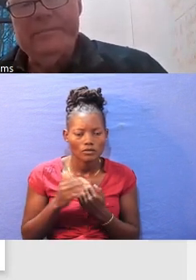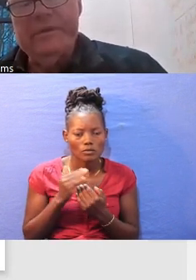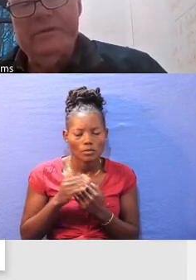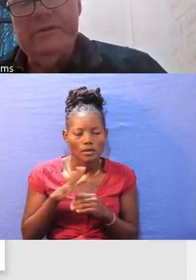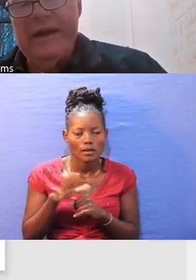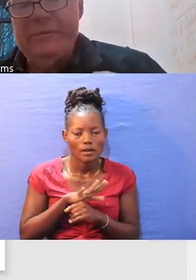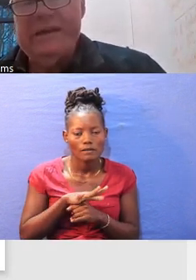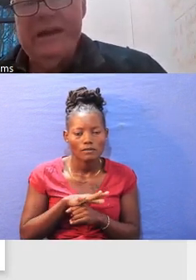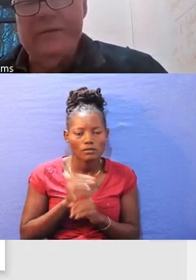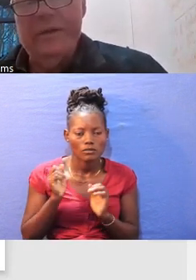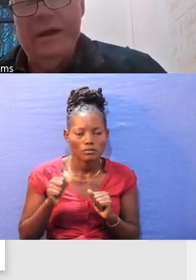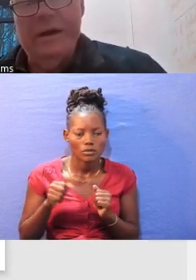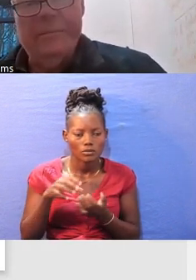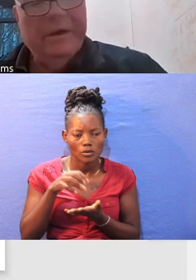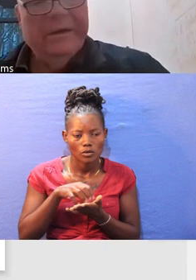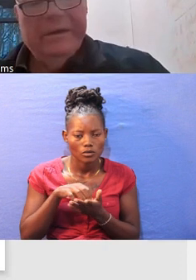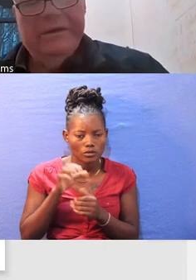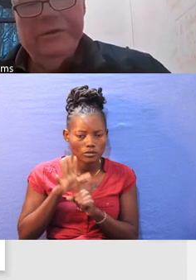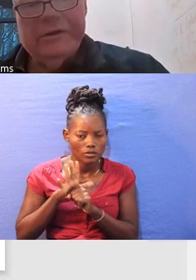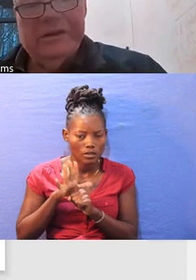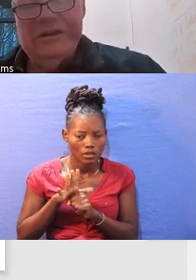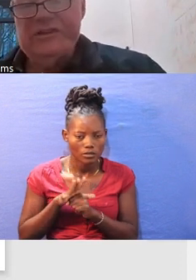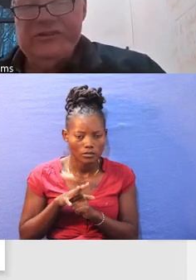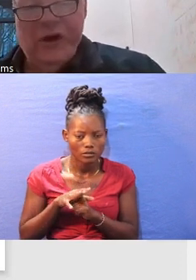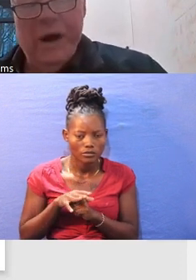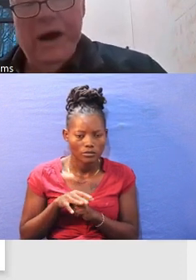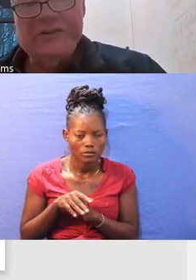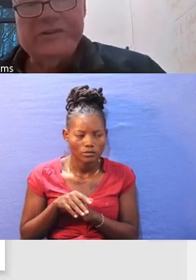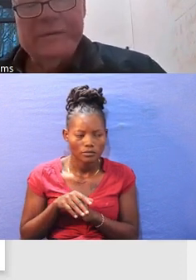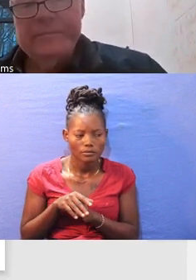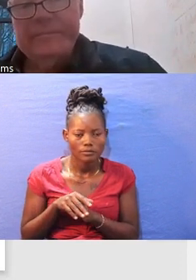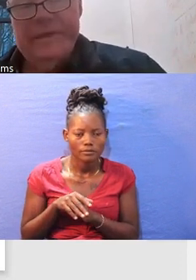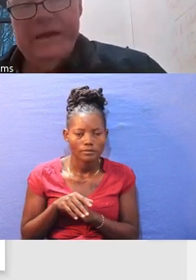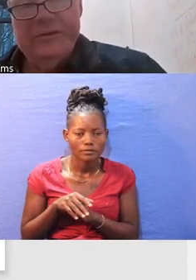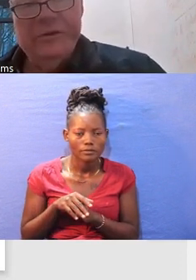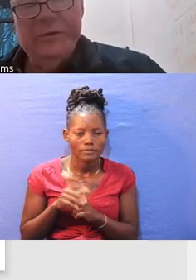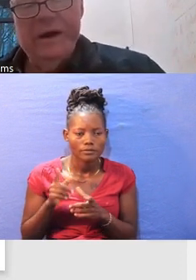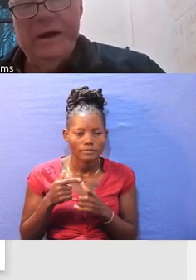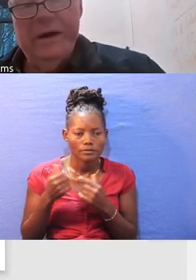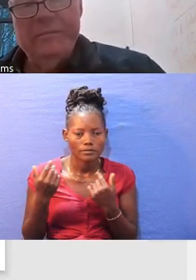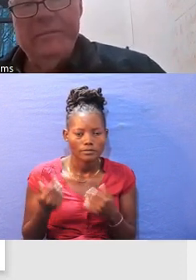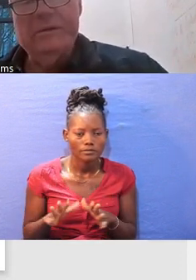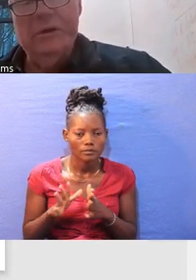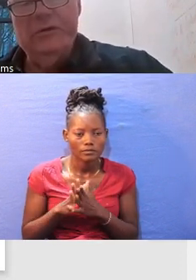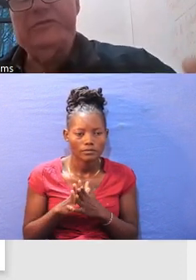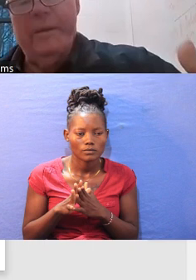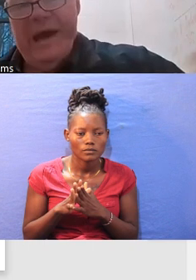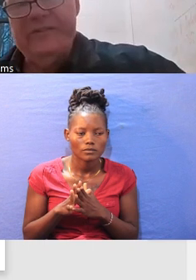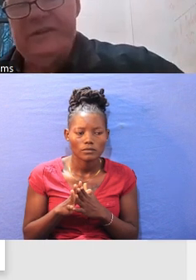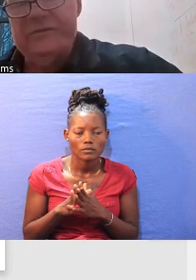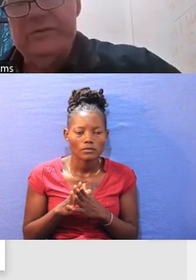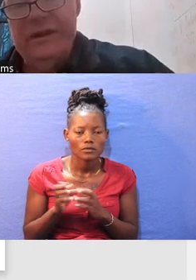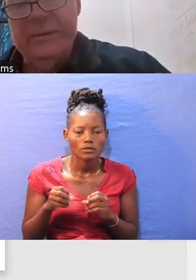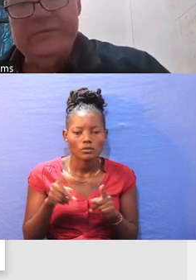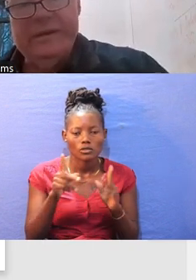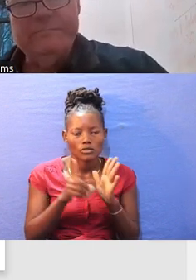development, you have to be careful. You can condition so much that you lose